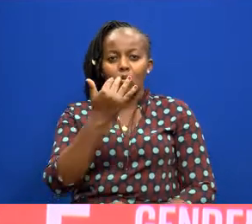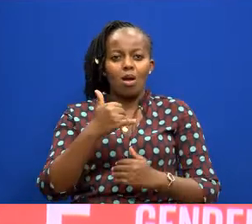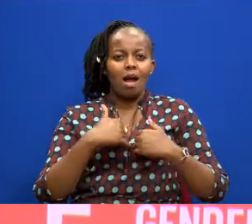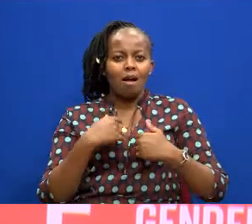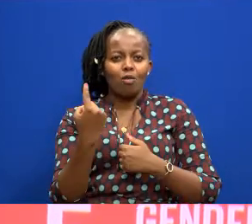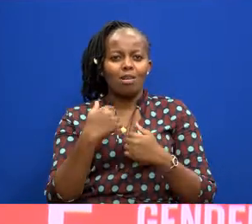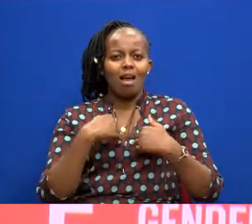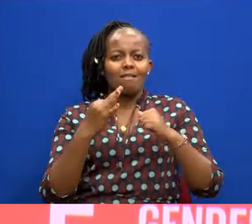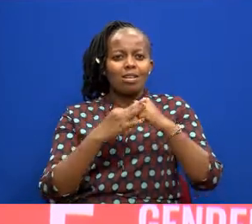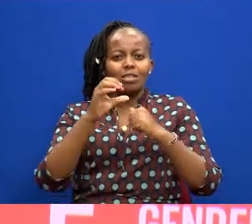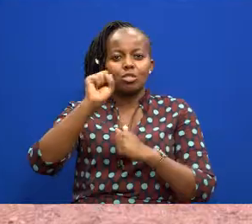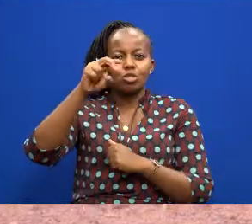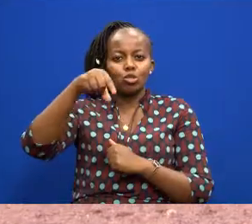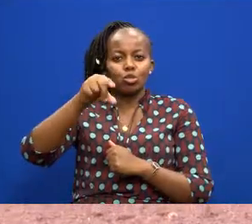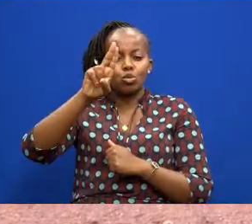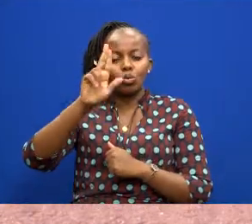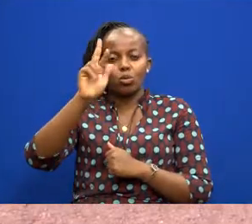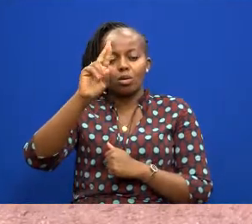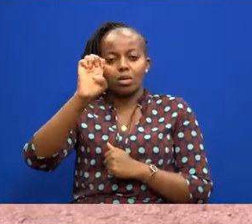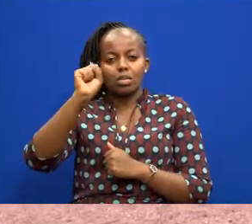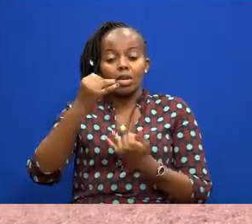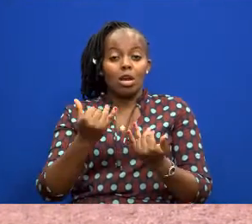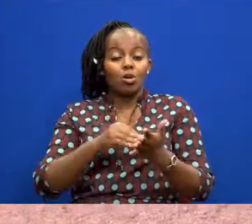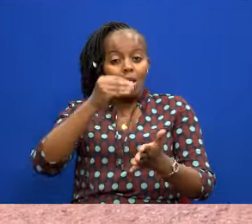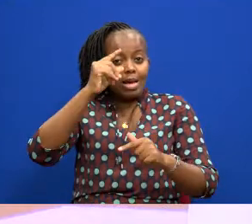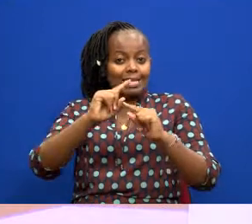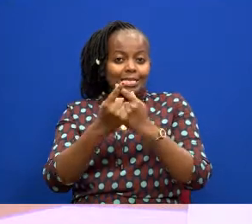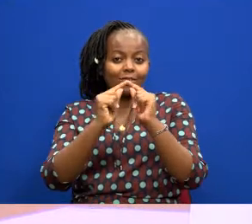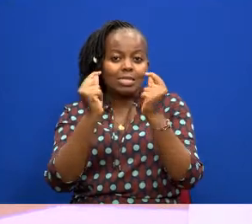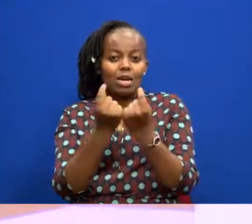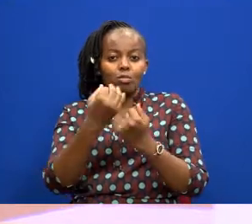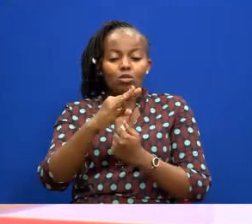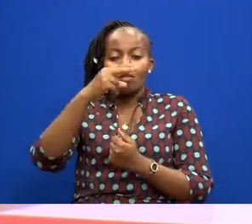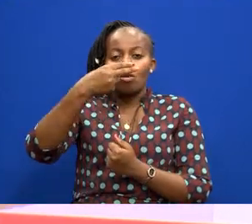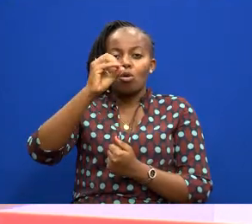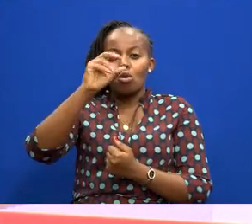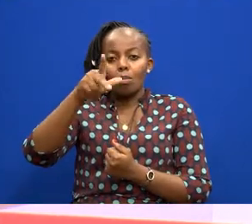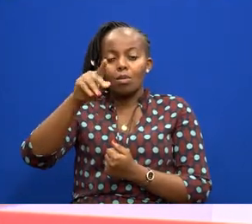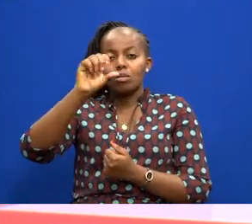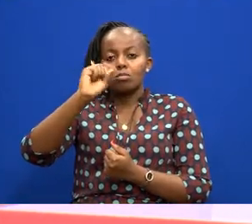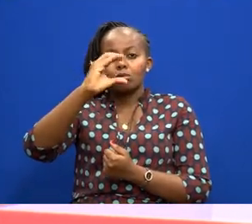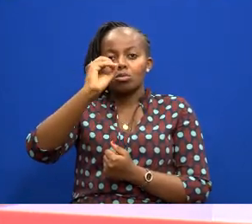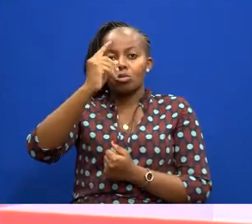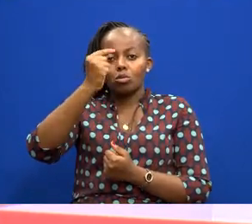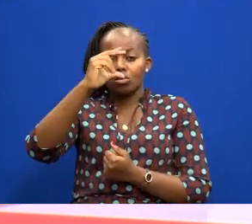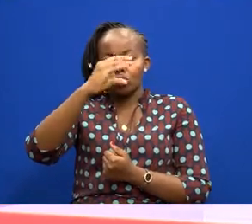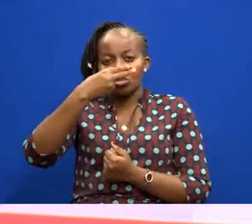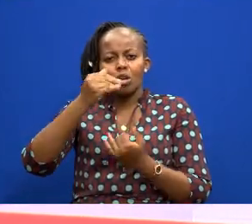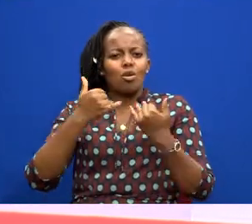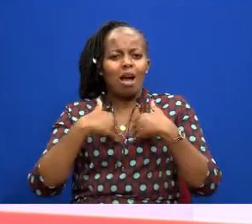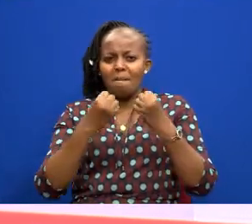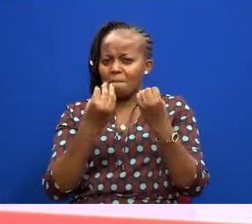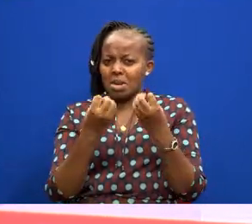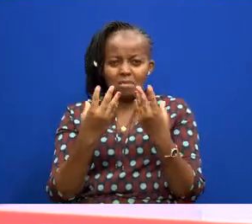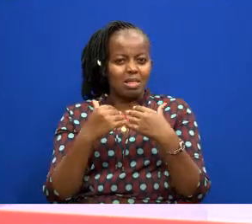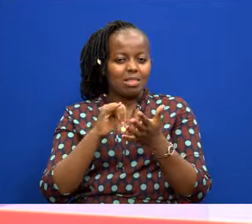boxes? You will learn about different kinds of hopscotch. You can have as many boxes as you can,